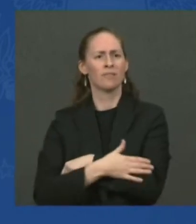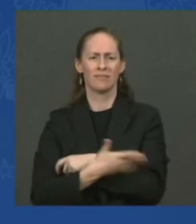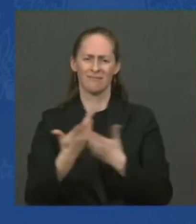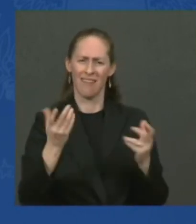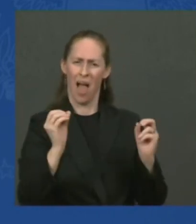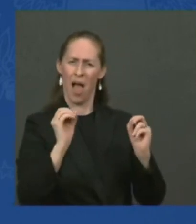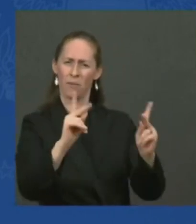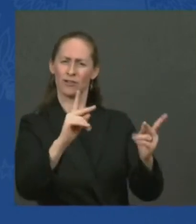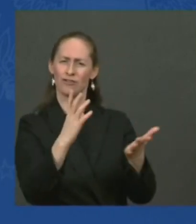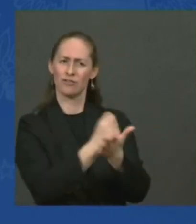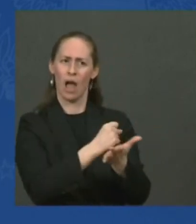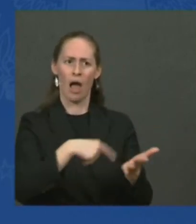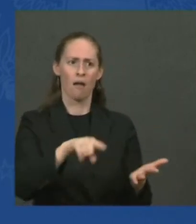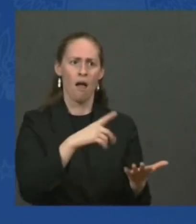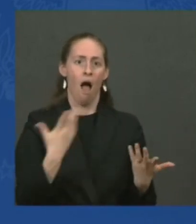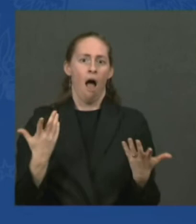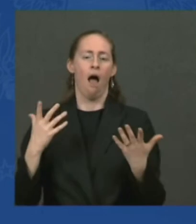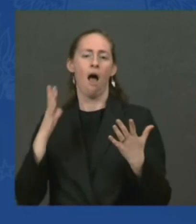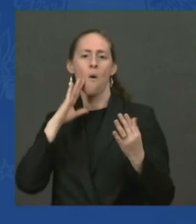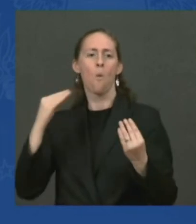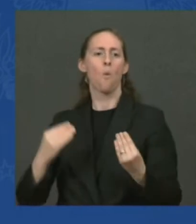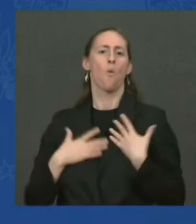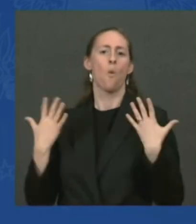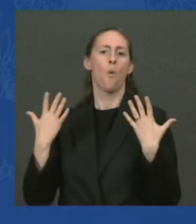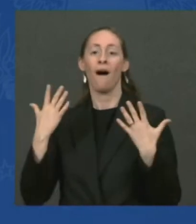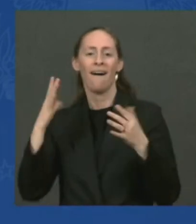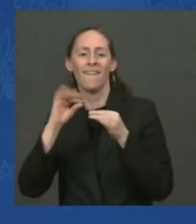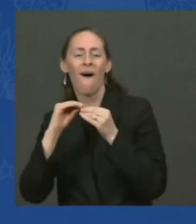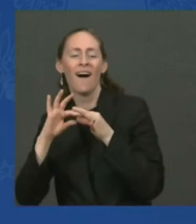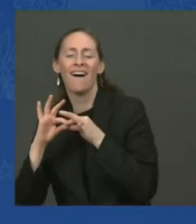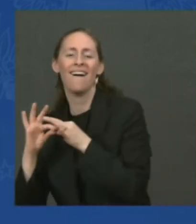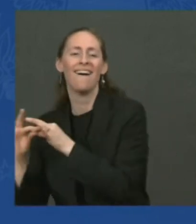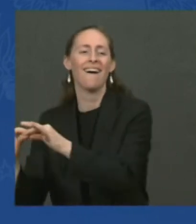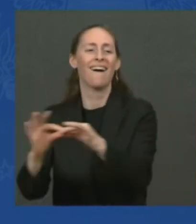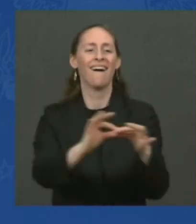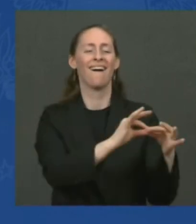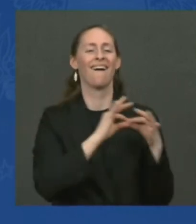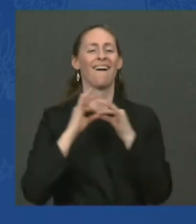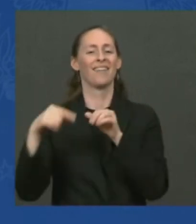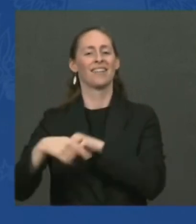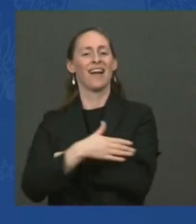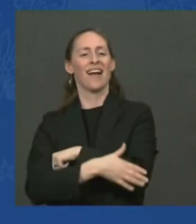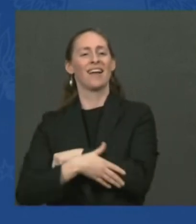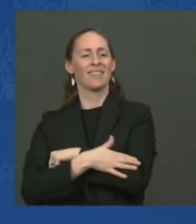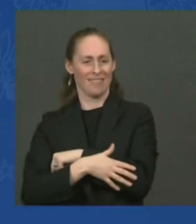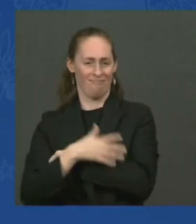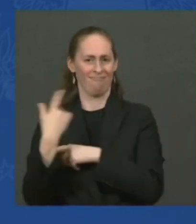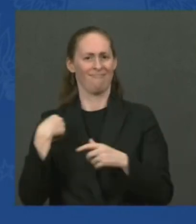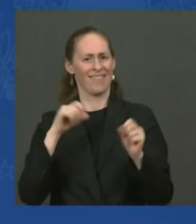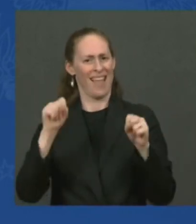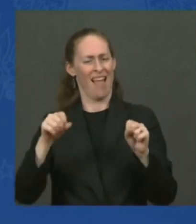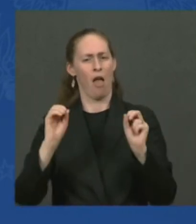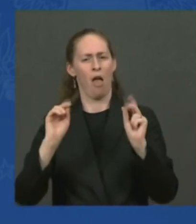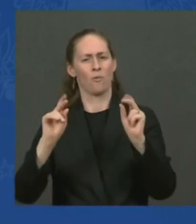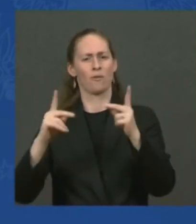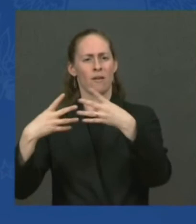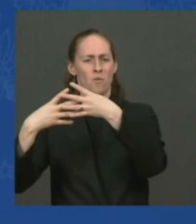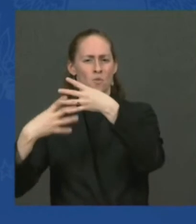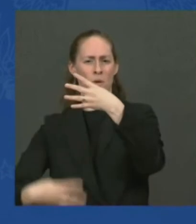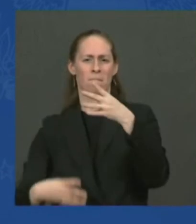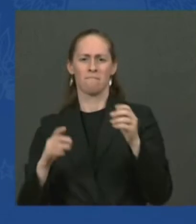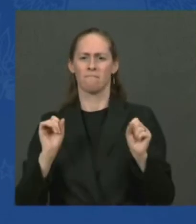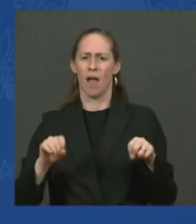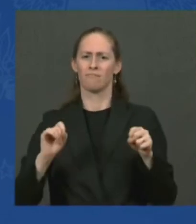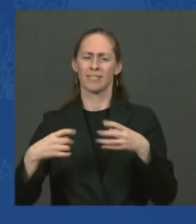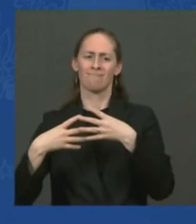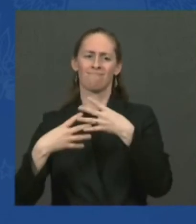our job to come together and make sure we remain a nation of possibilities. As I look out in this crowd today, I see